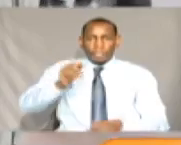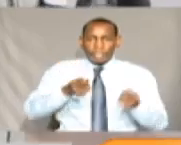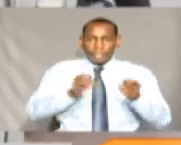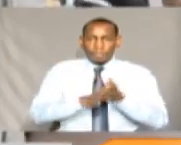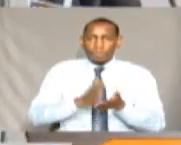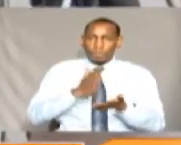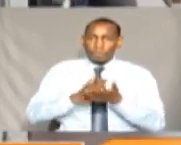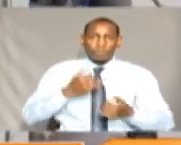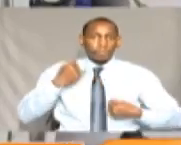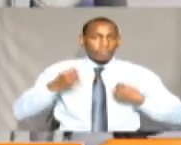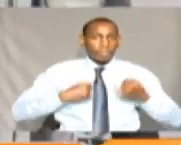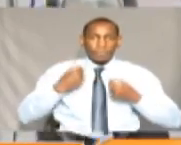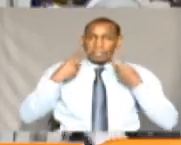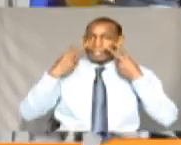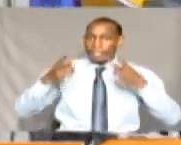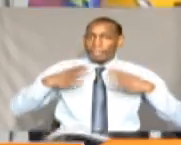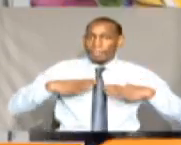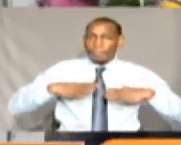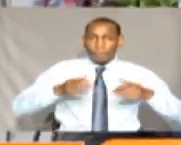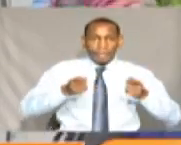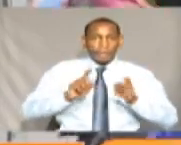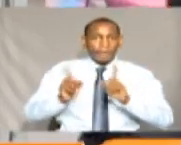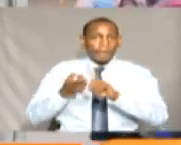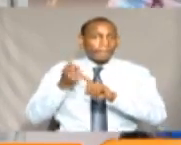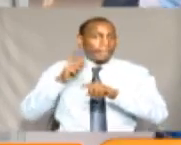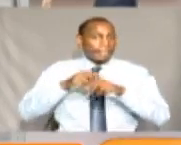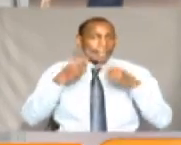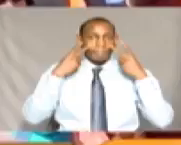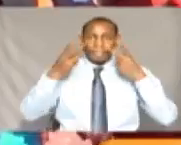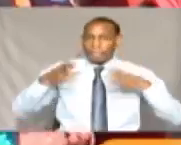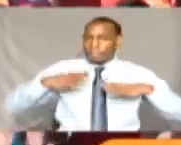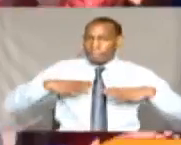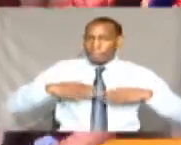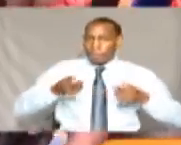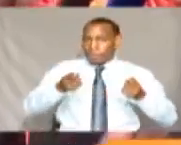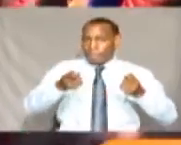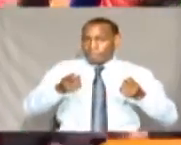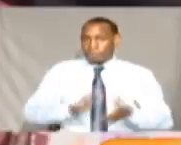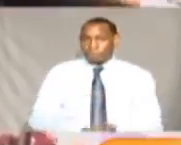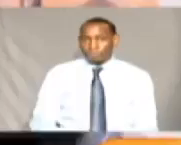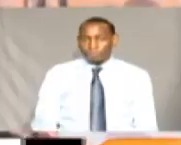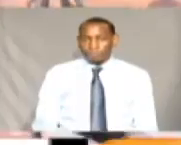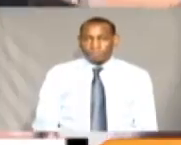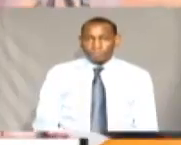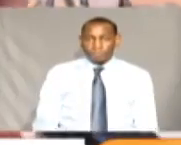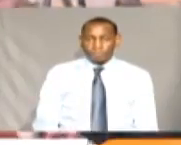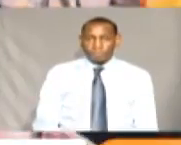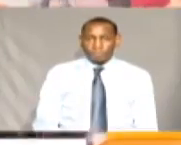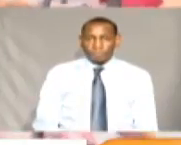wa Ramogi. Hii ndio mara yangu ya kwanza kuona watu wa Ramogi.